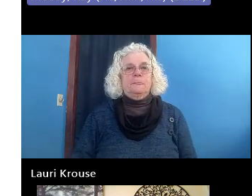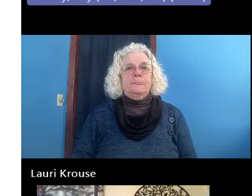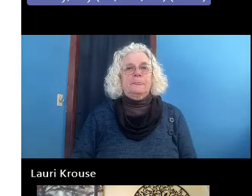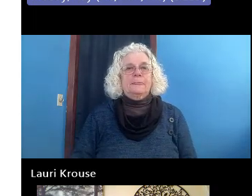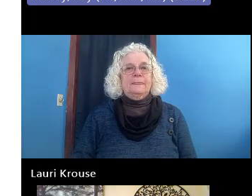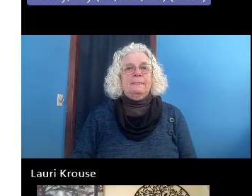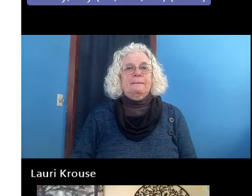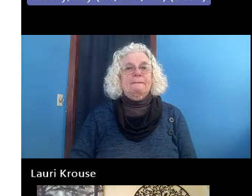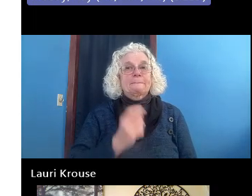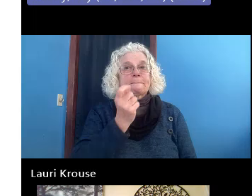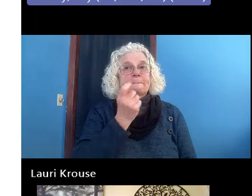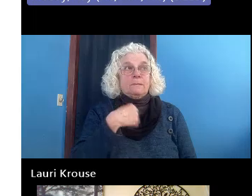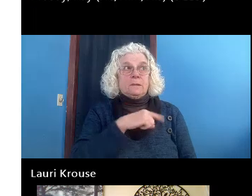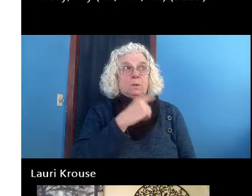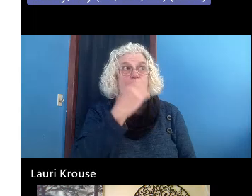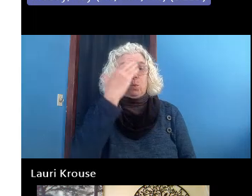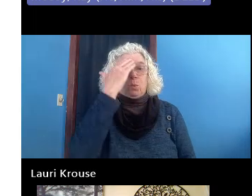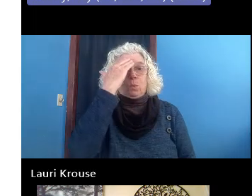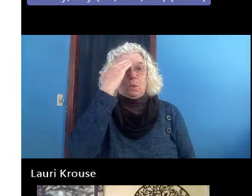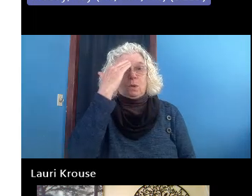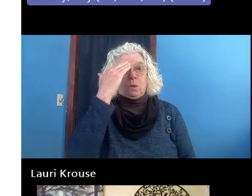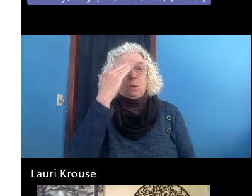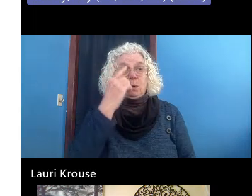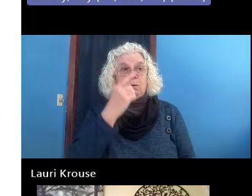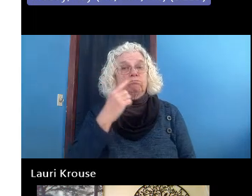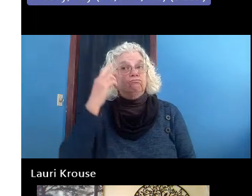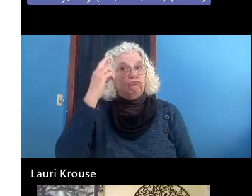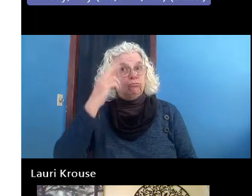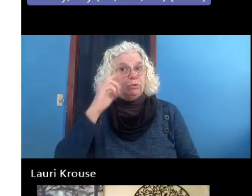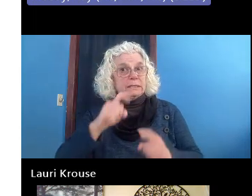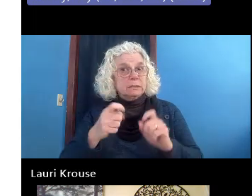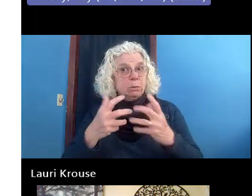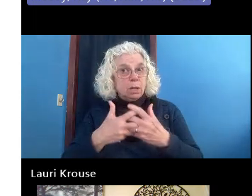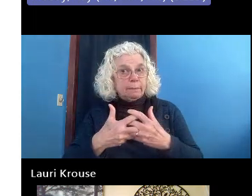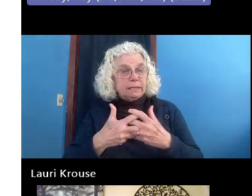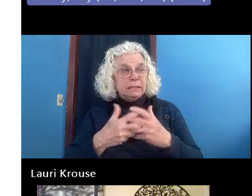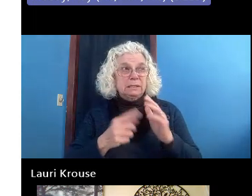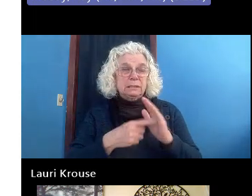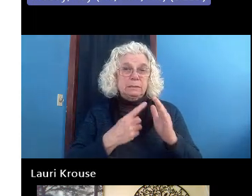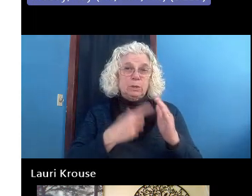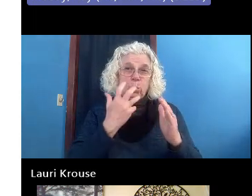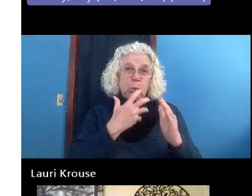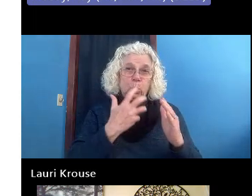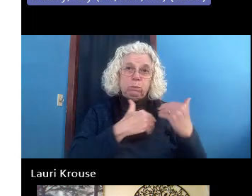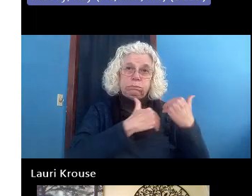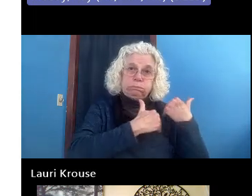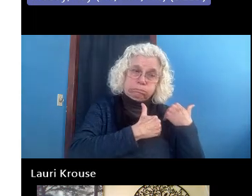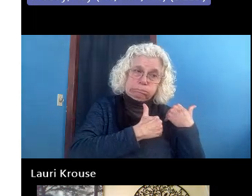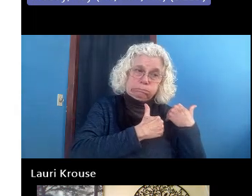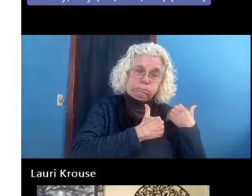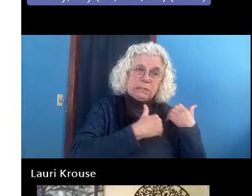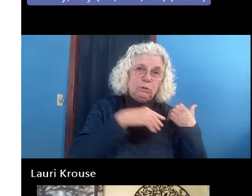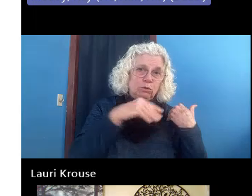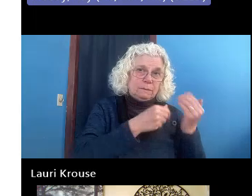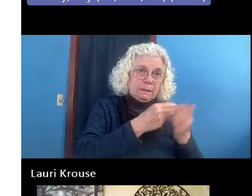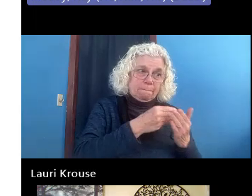we understand that reasonable accommodations can put a strain on somebody's budget. And therefore, we want to make sure